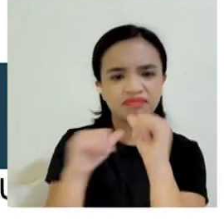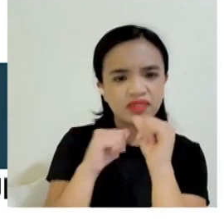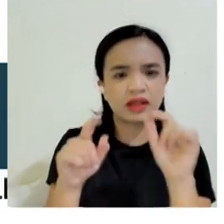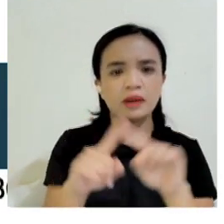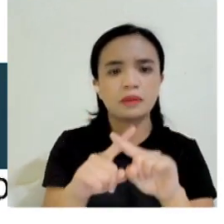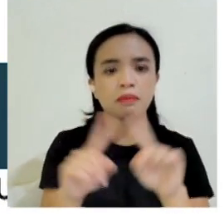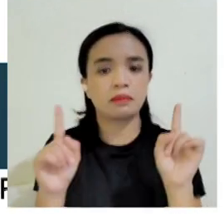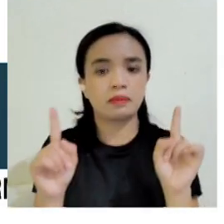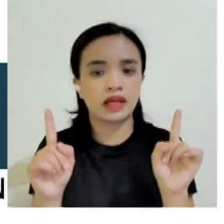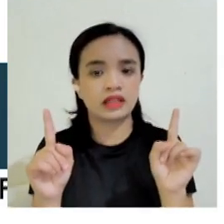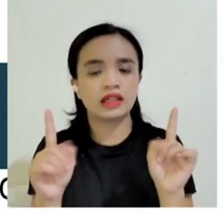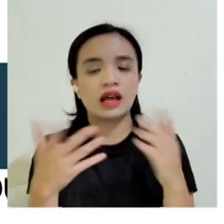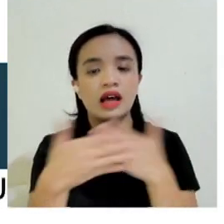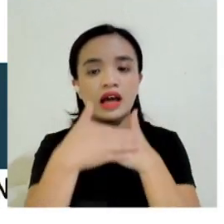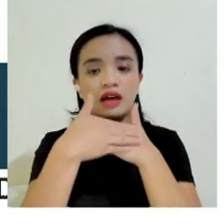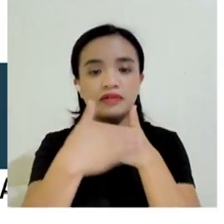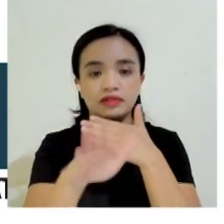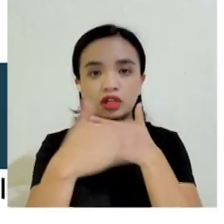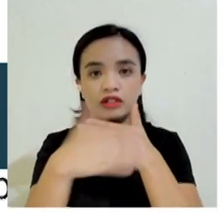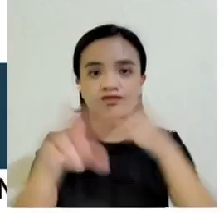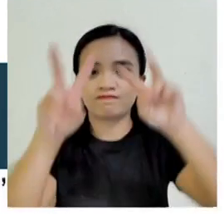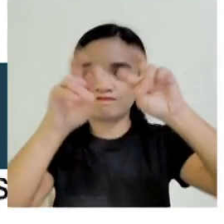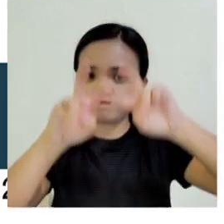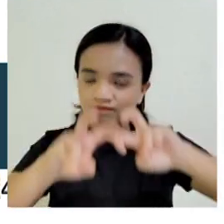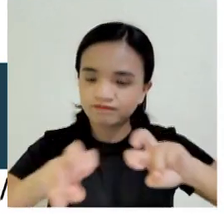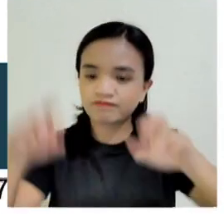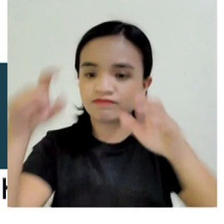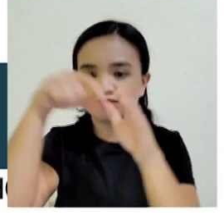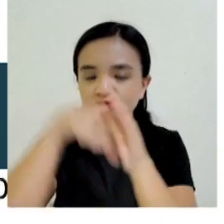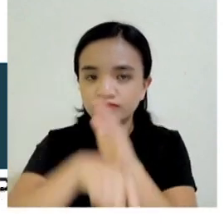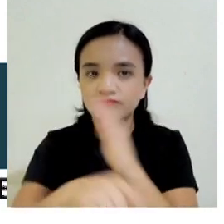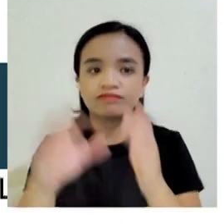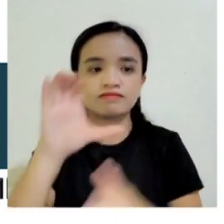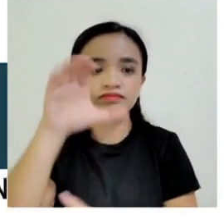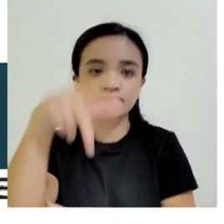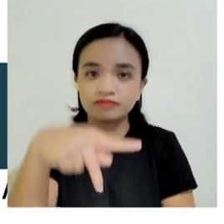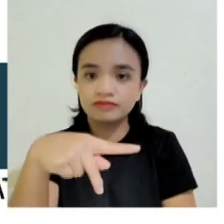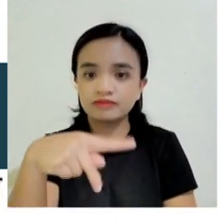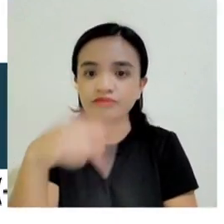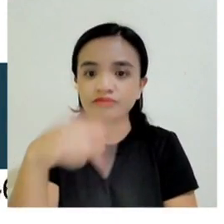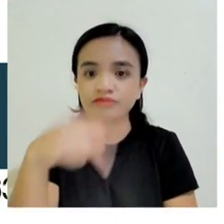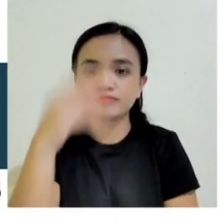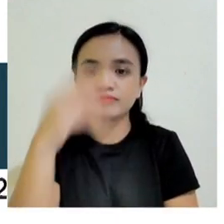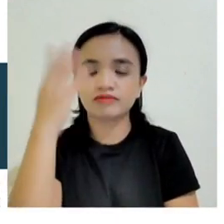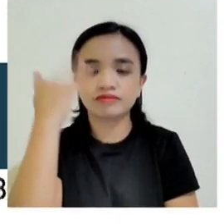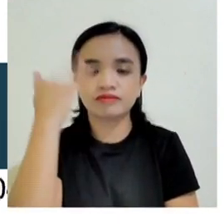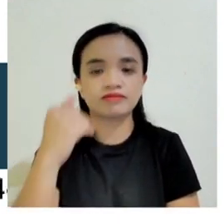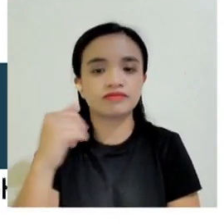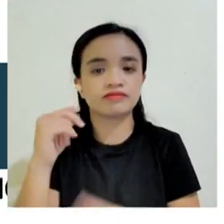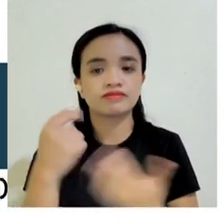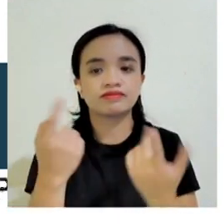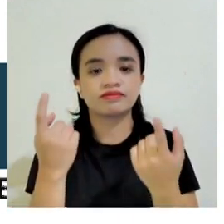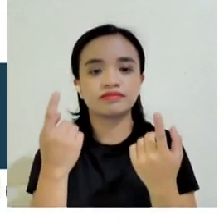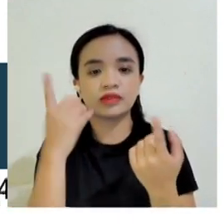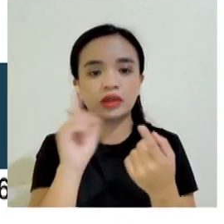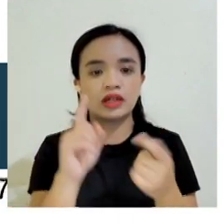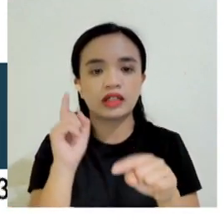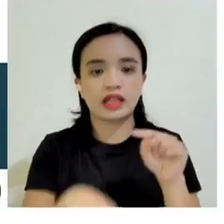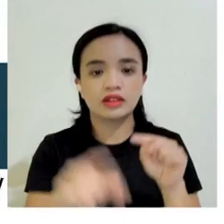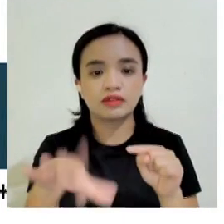thorough investigation na nasa kanya yung cellphone dahil hindi mapagkaila po na-locate doon sa tahanan niya yung location po,